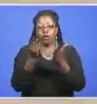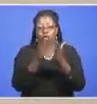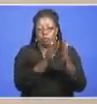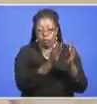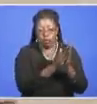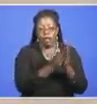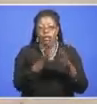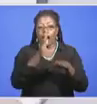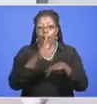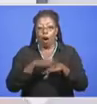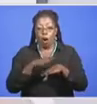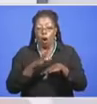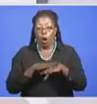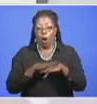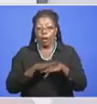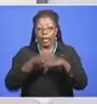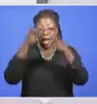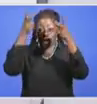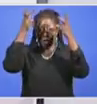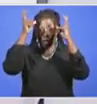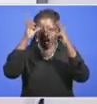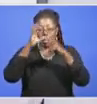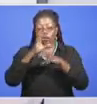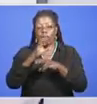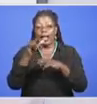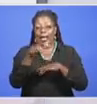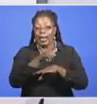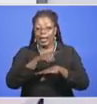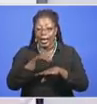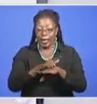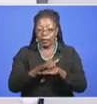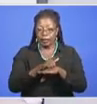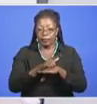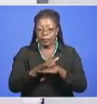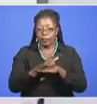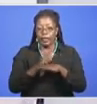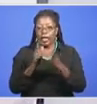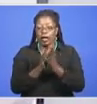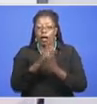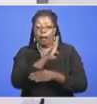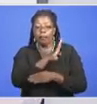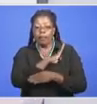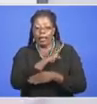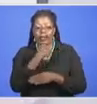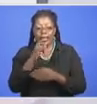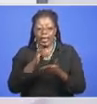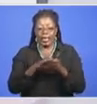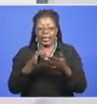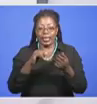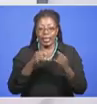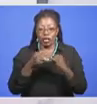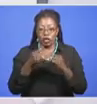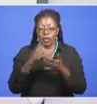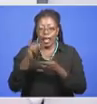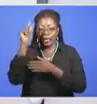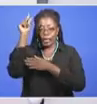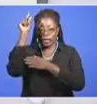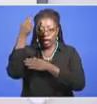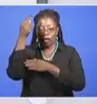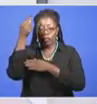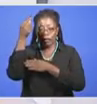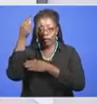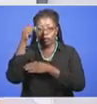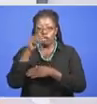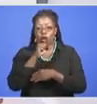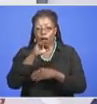on Crown land. Speaking to reporters on the steps of Cabinet, Attorney General Bethel said it's an issue government is adamant